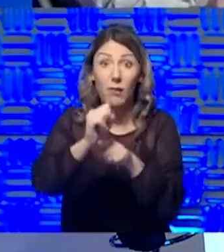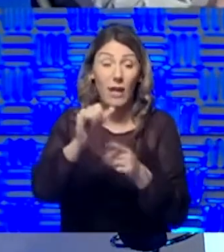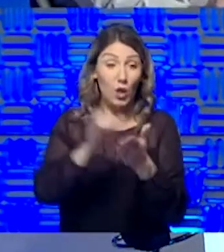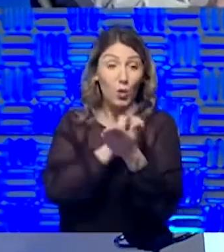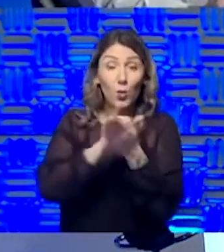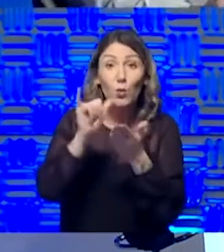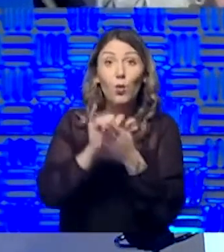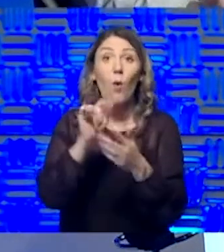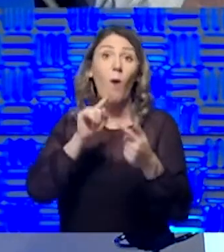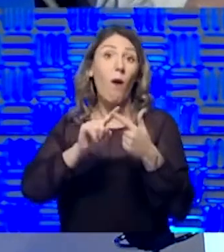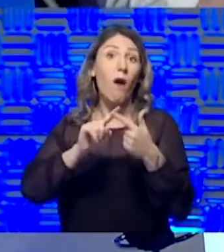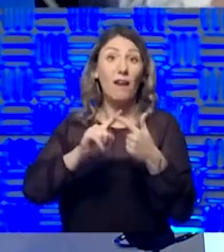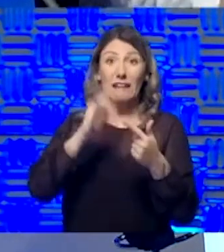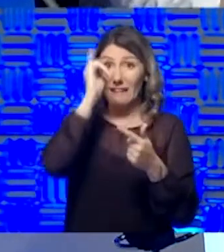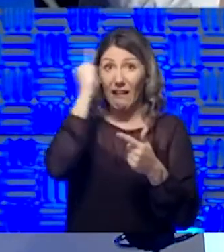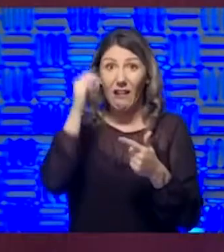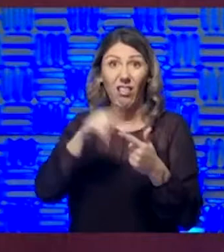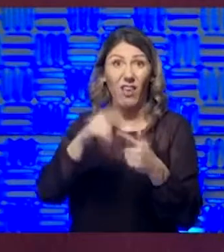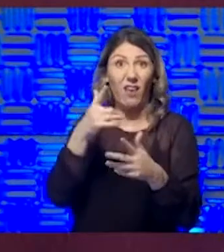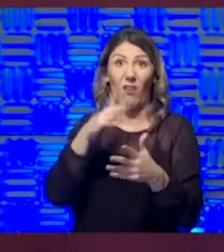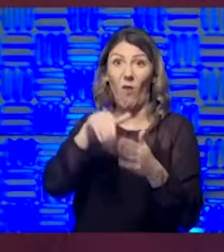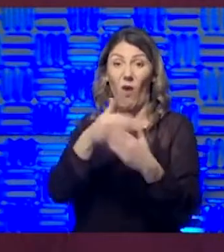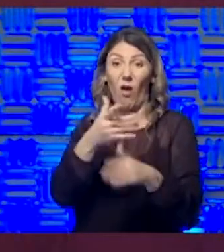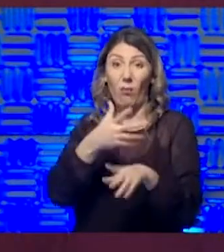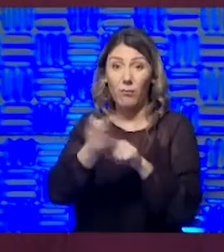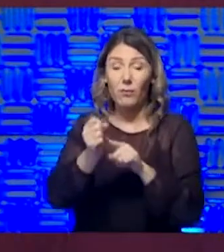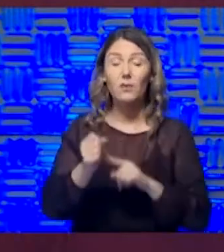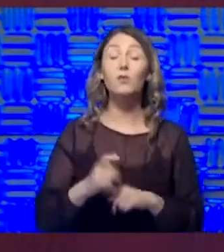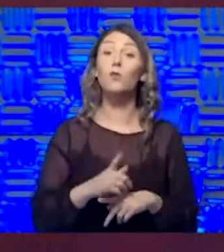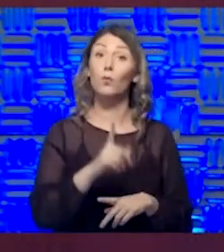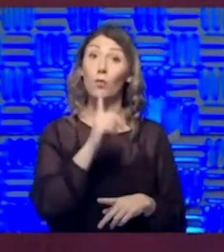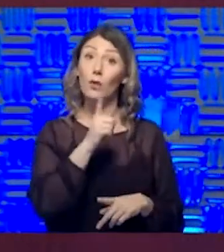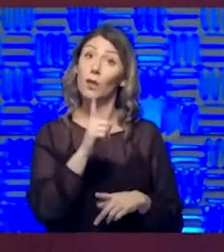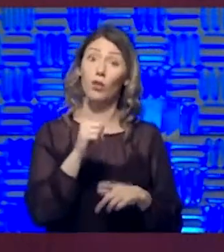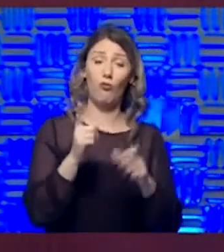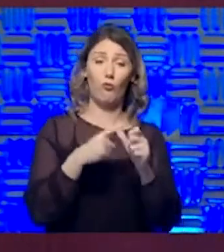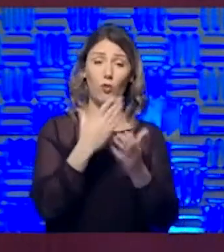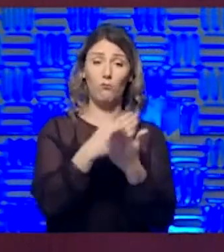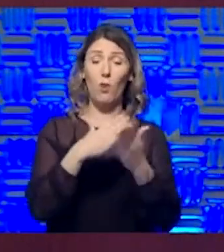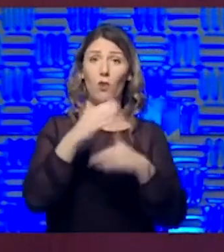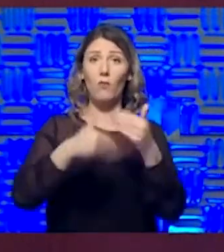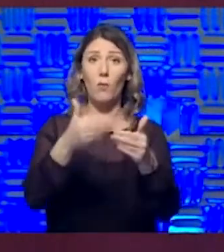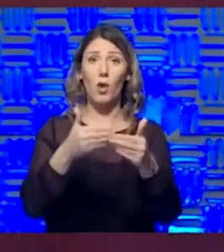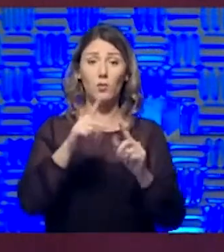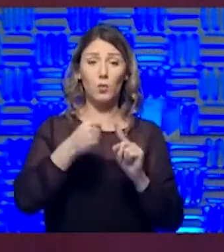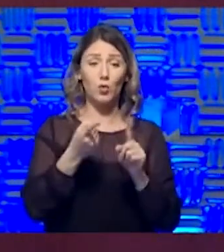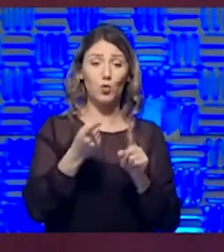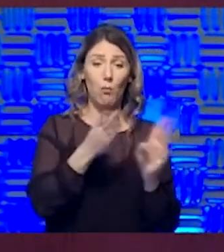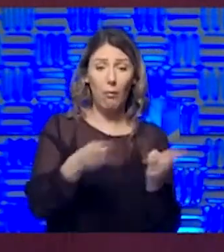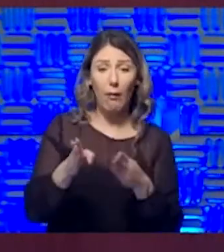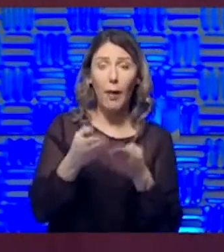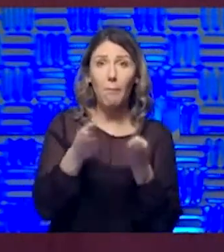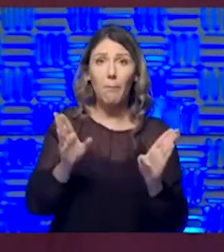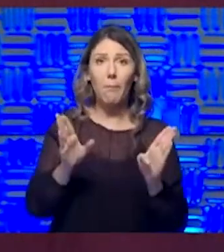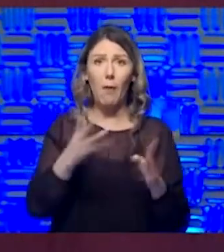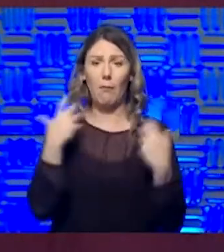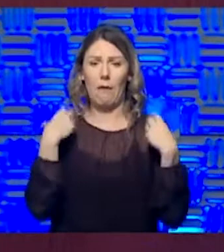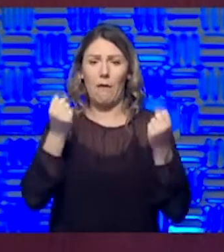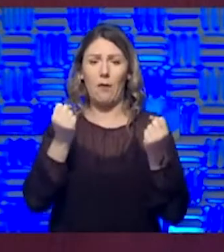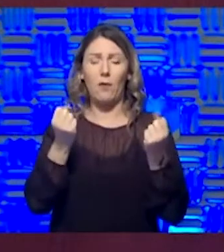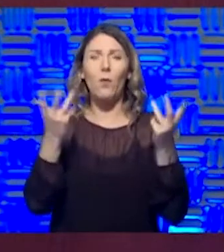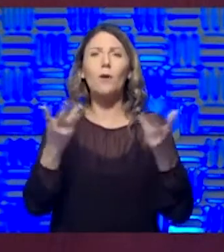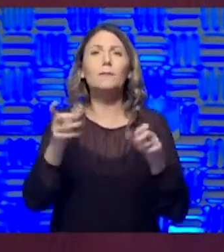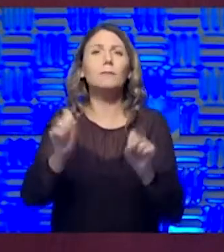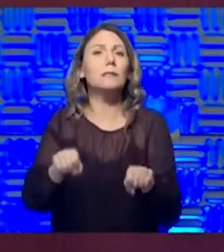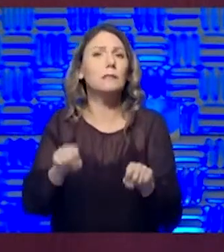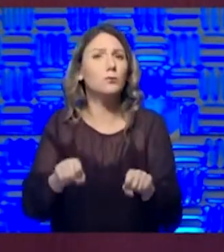Italy and other places. Exactly. So one of the first steps we took is, you know, when you plan in public health, you need to assess what's the potential